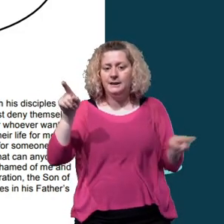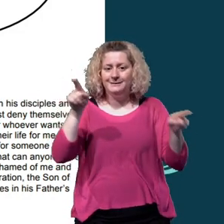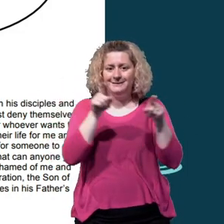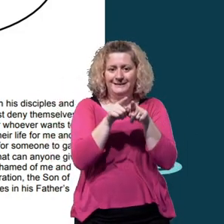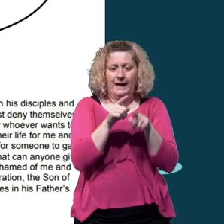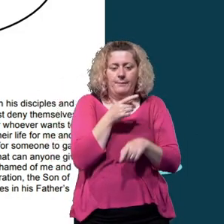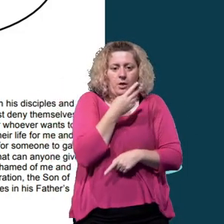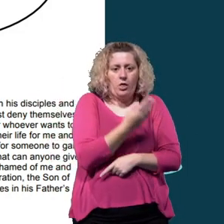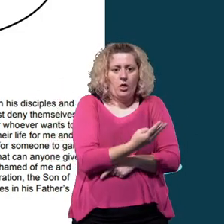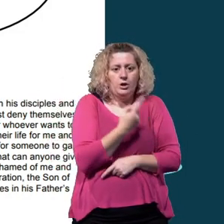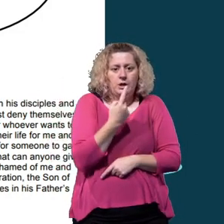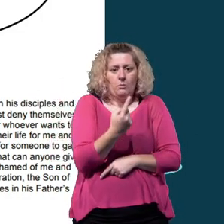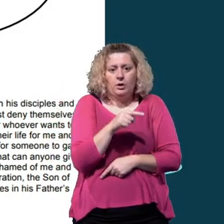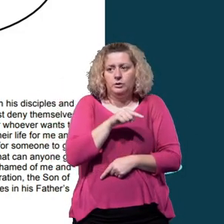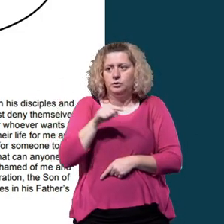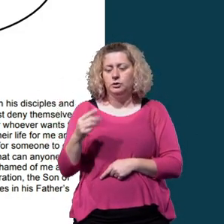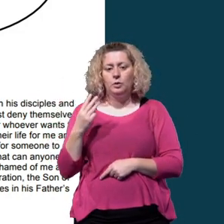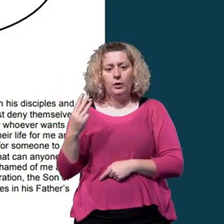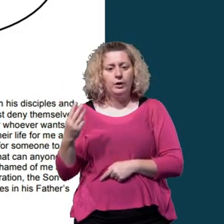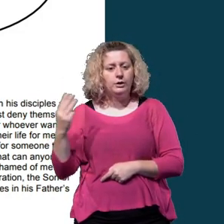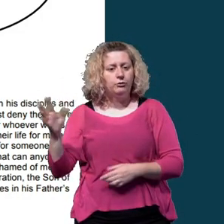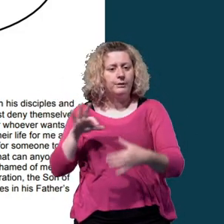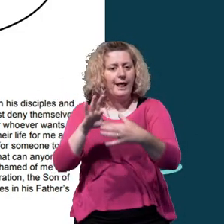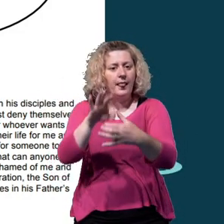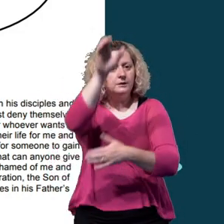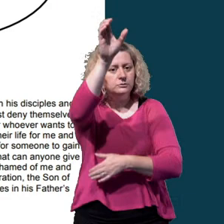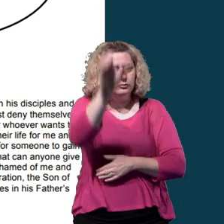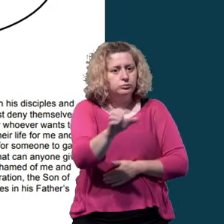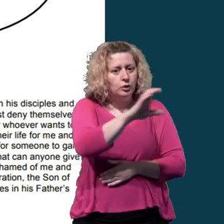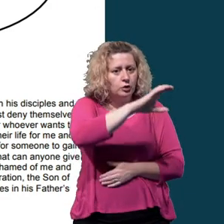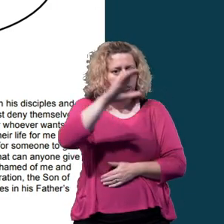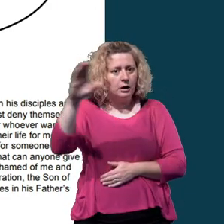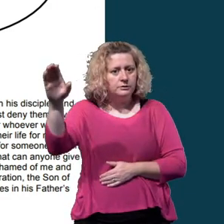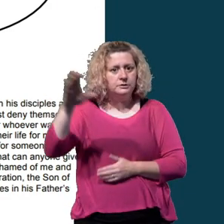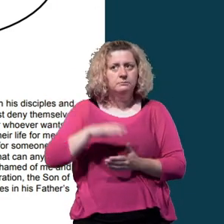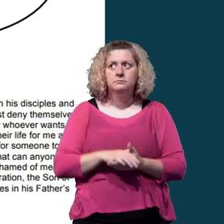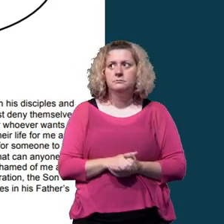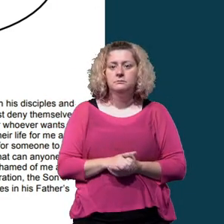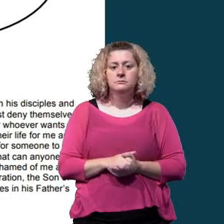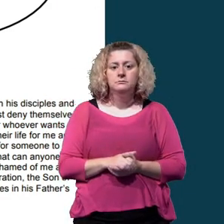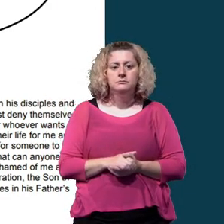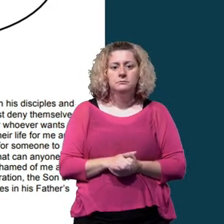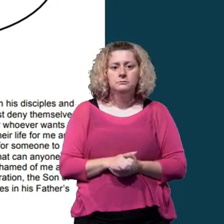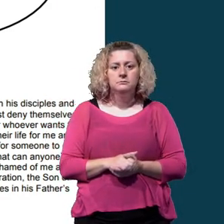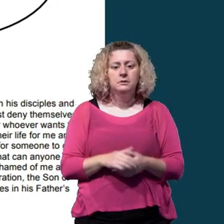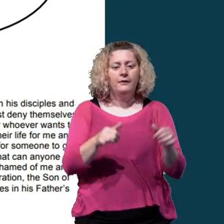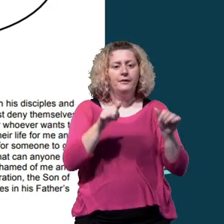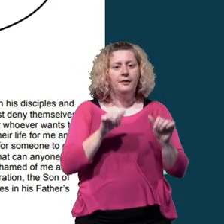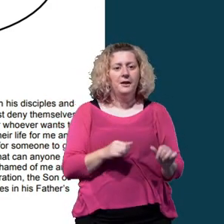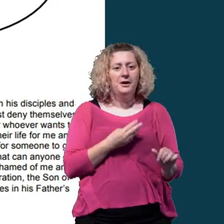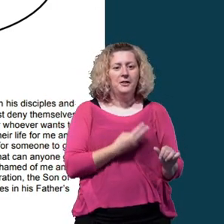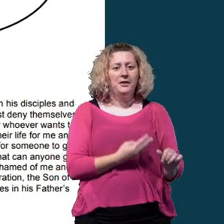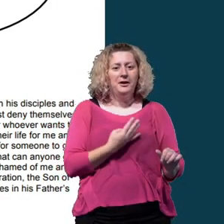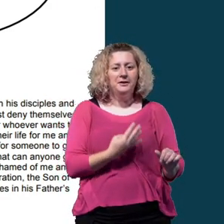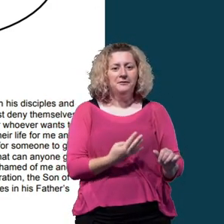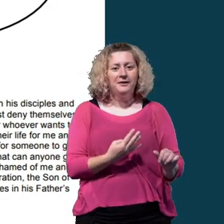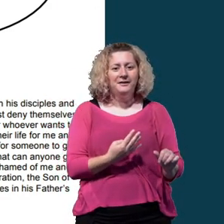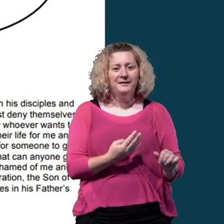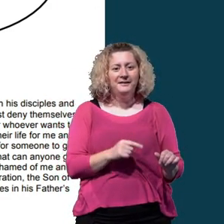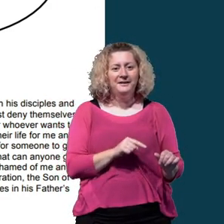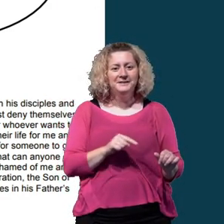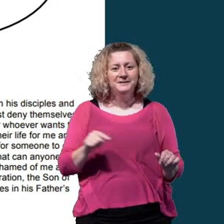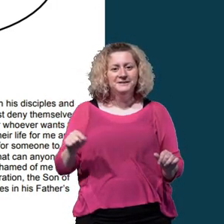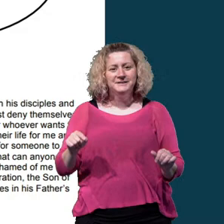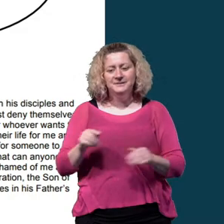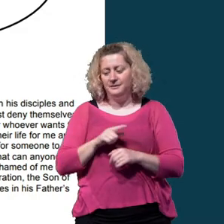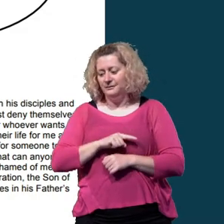31 to 33 around the cross. And then when it comes to what it means to follow him, in verse 34 particularly, there's something you've got to